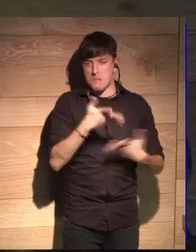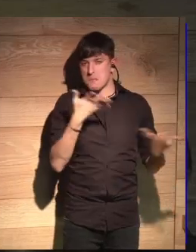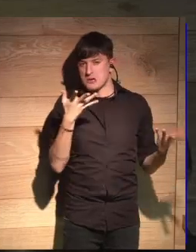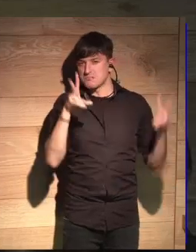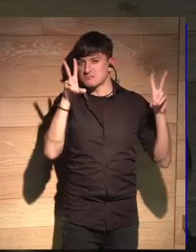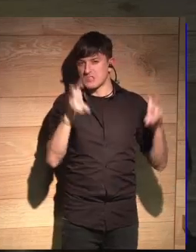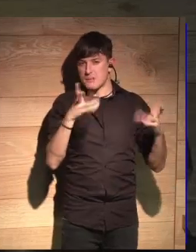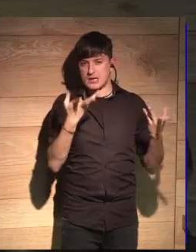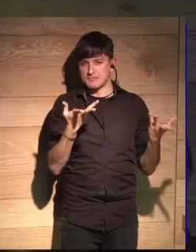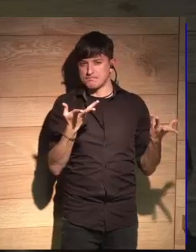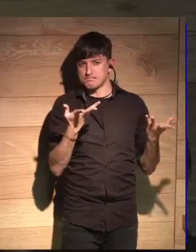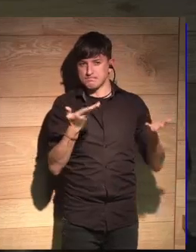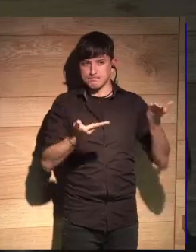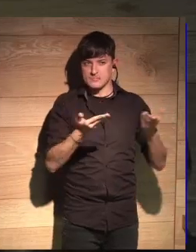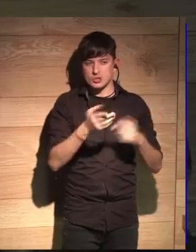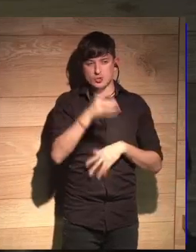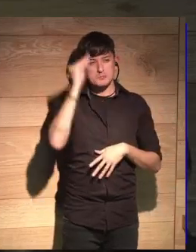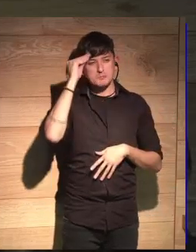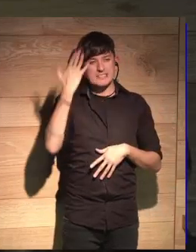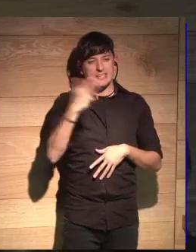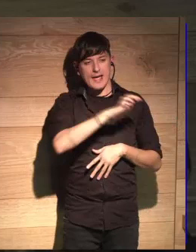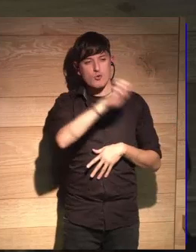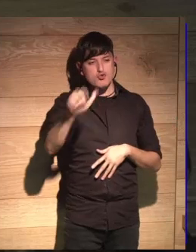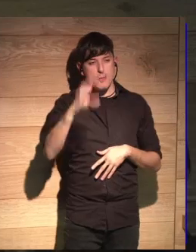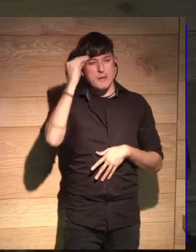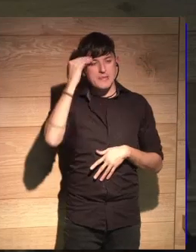right? But what do you think about Europe in that